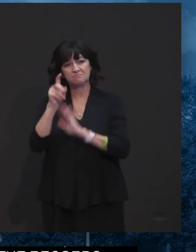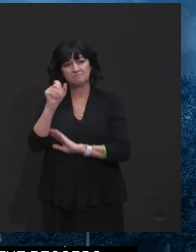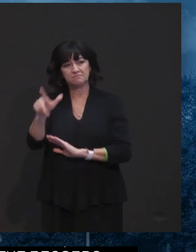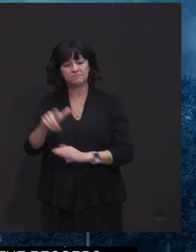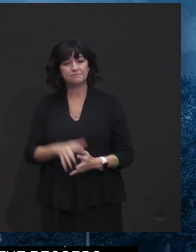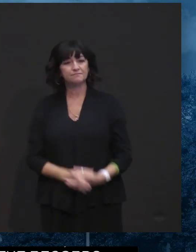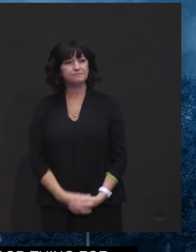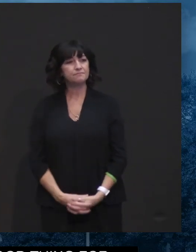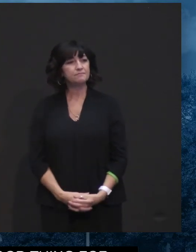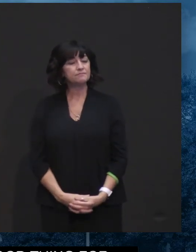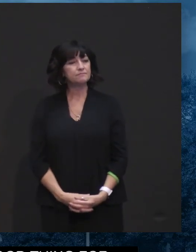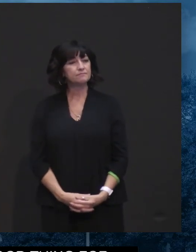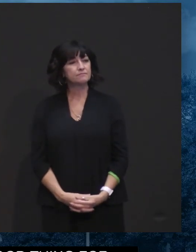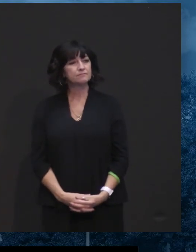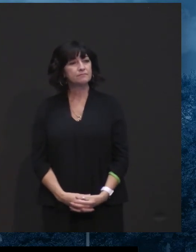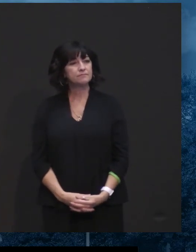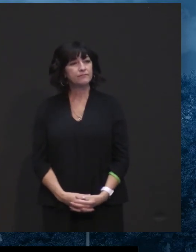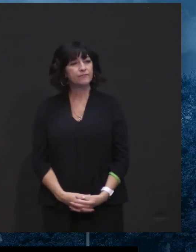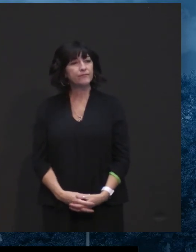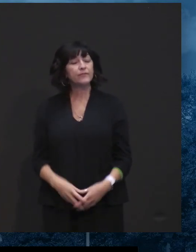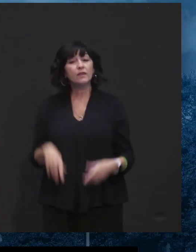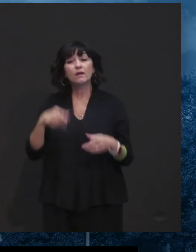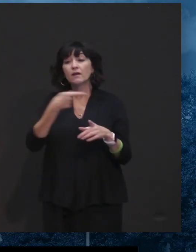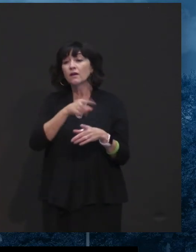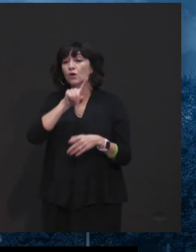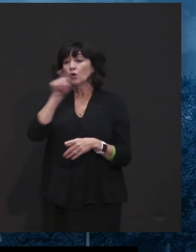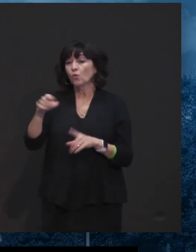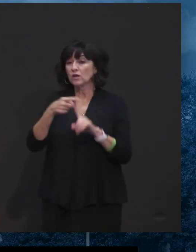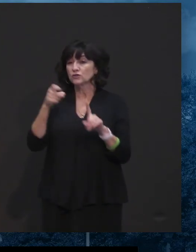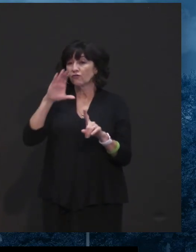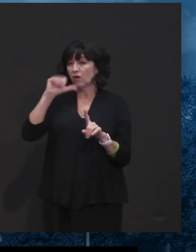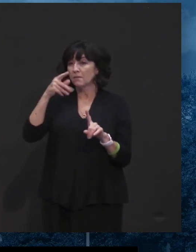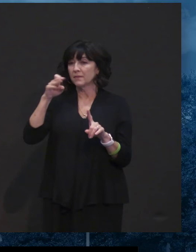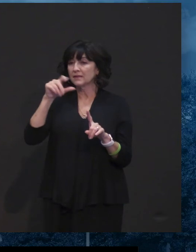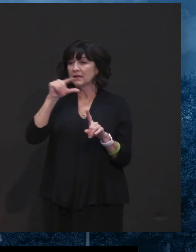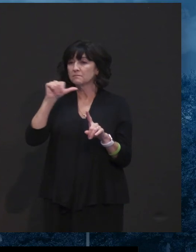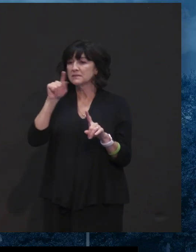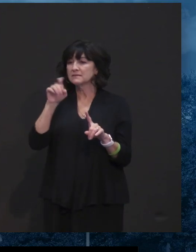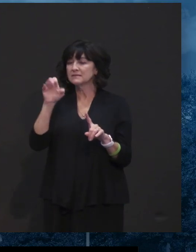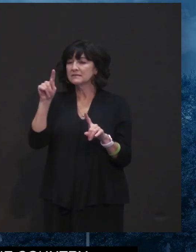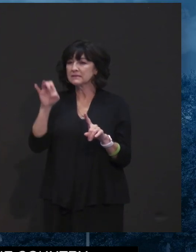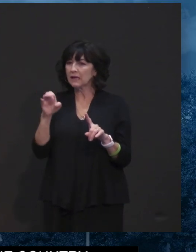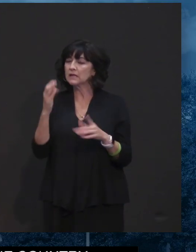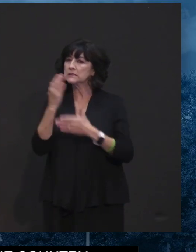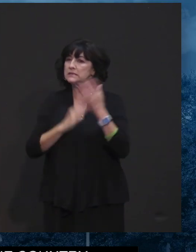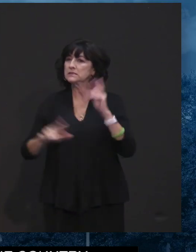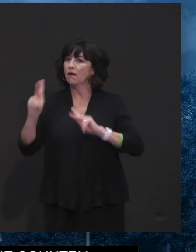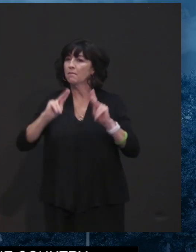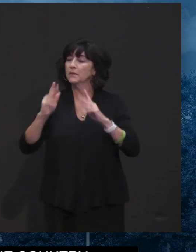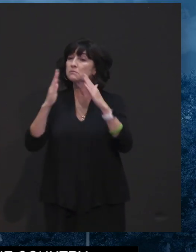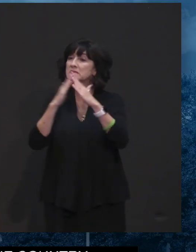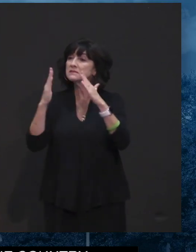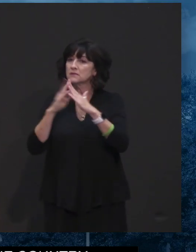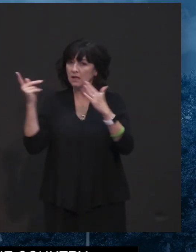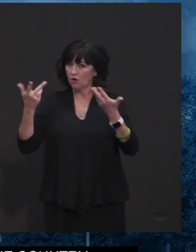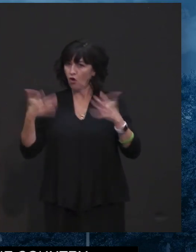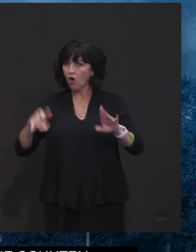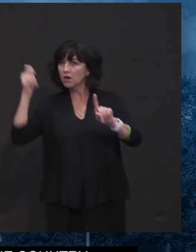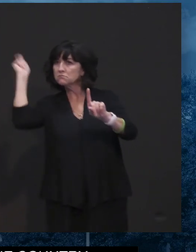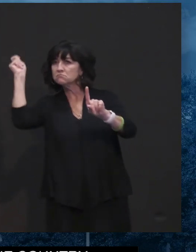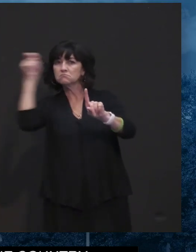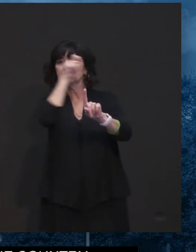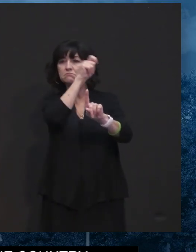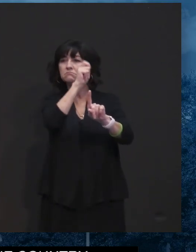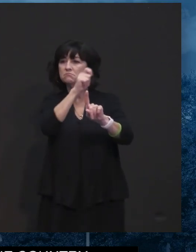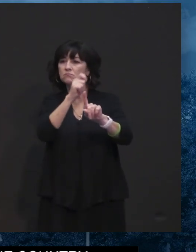Gazette. Cities across the country are boarding up in anticipation of rioting tonight. Is Wilmington doing the same, and are there any measures in place